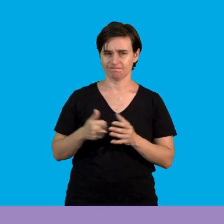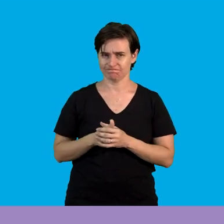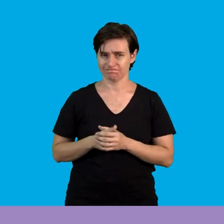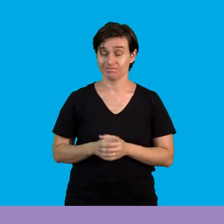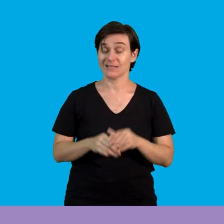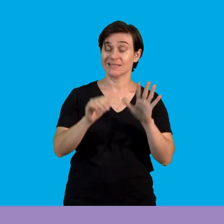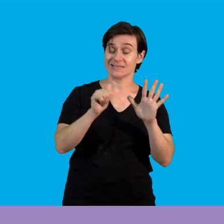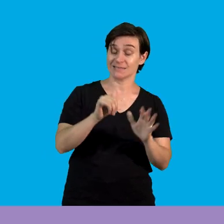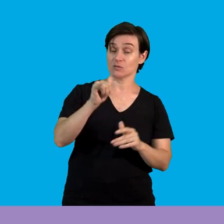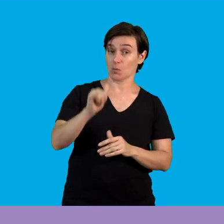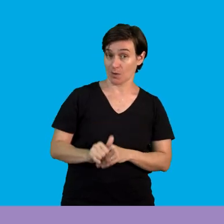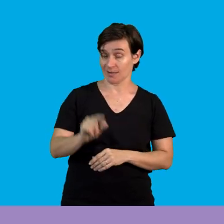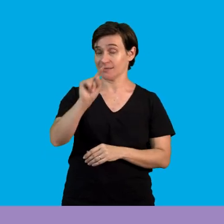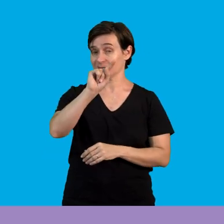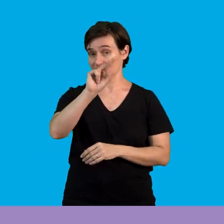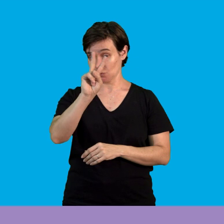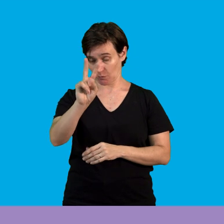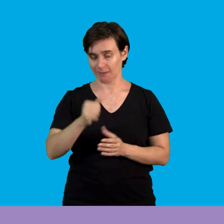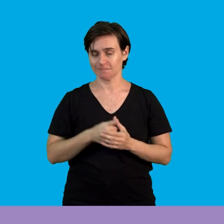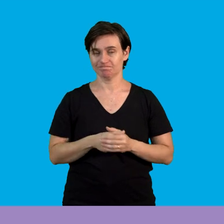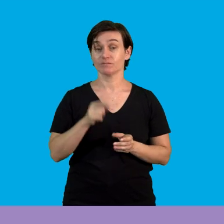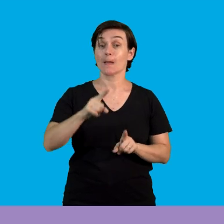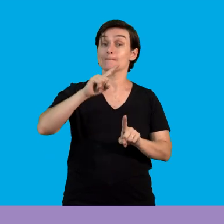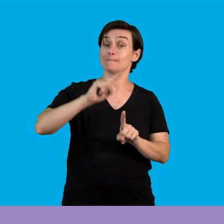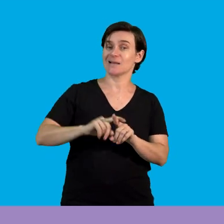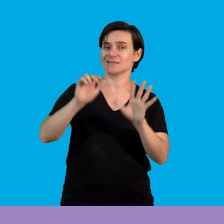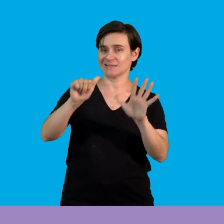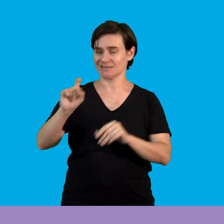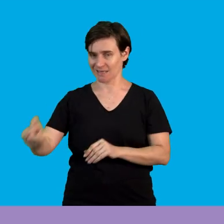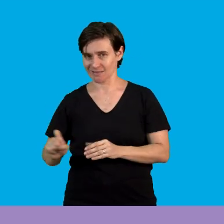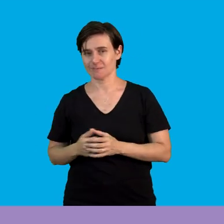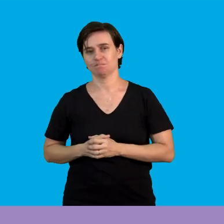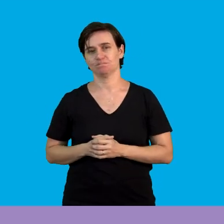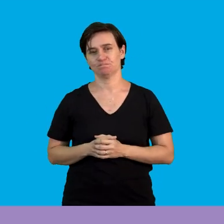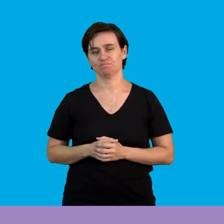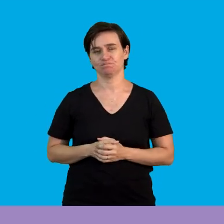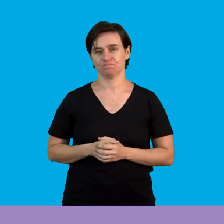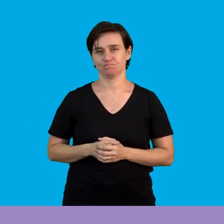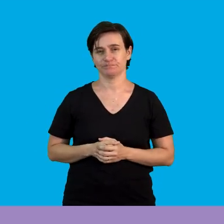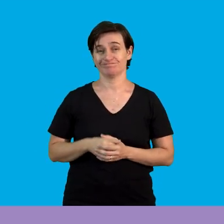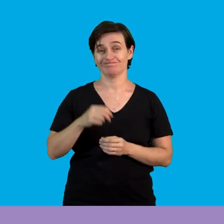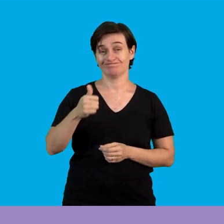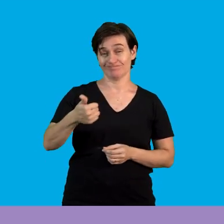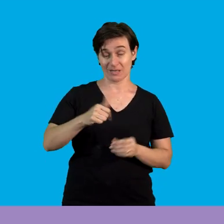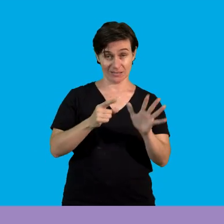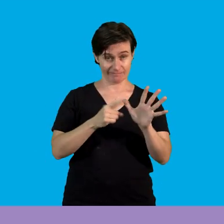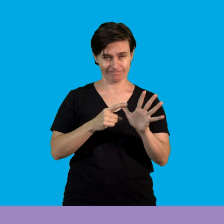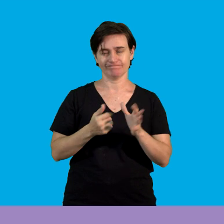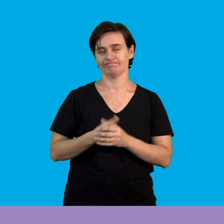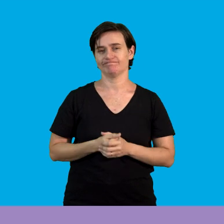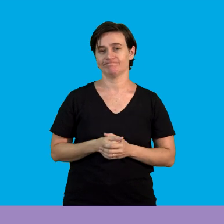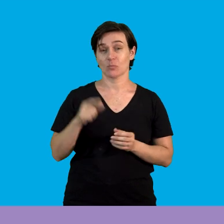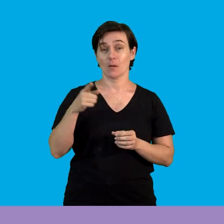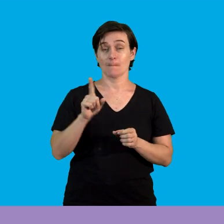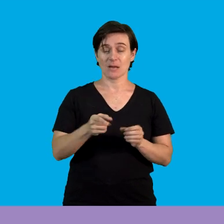properly. 6y squared plus 6x. The next